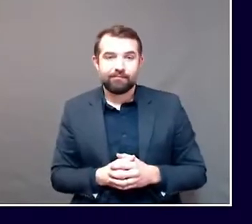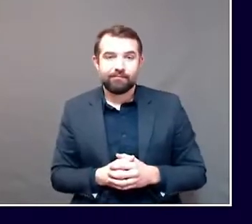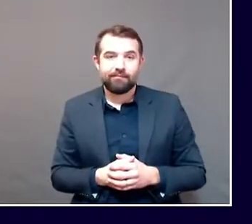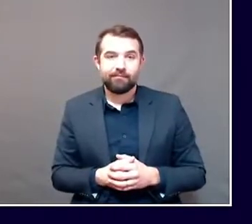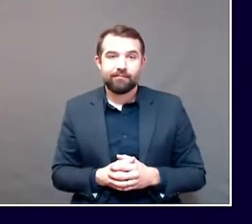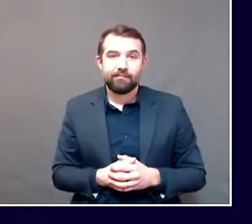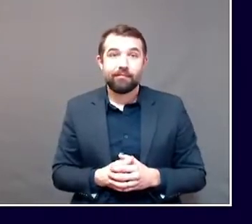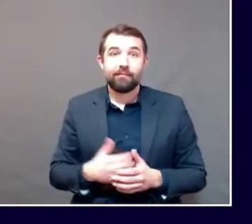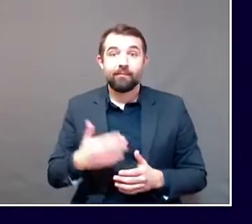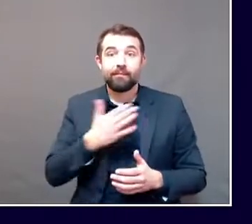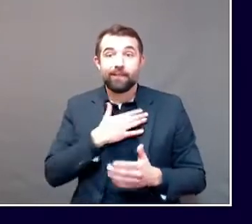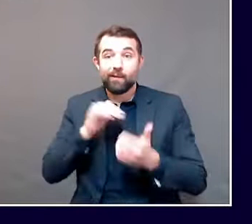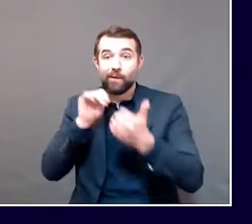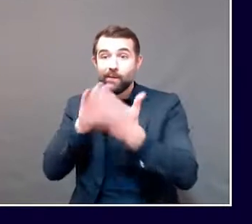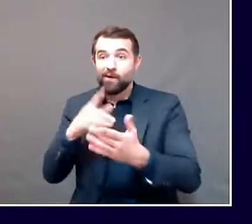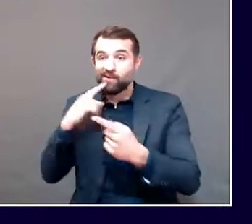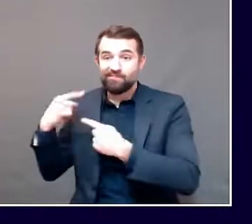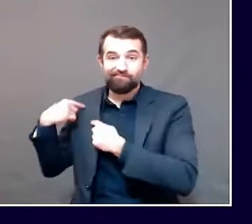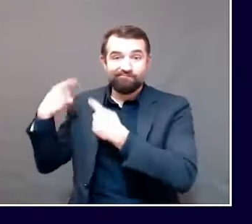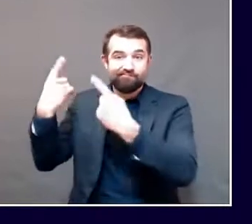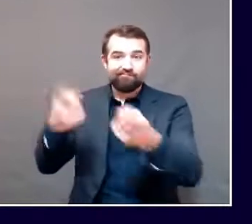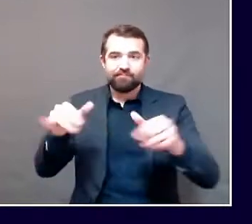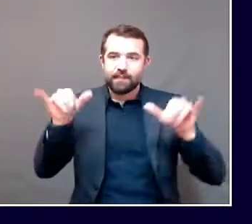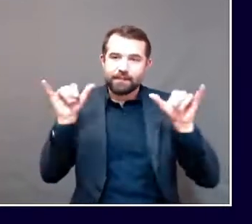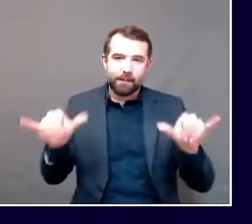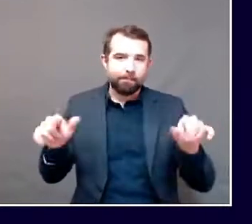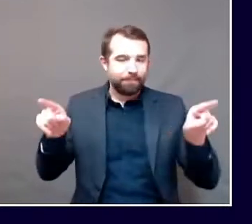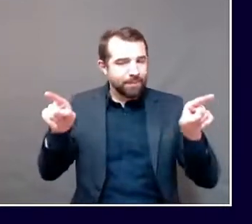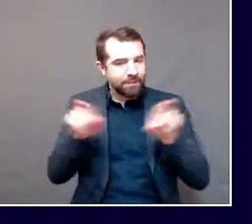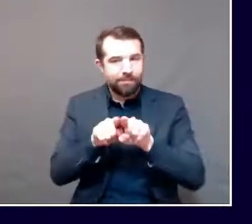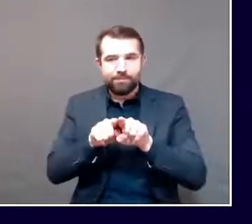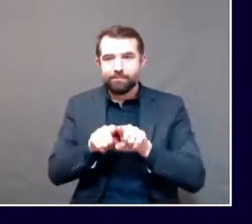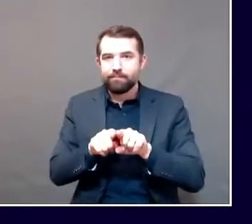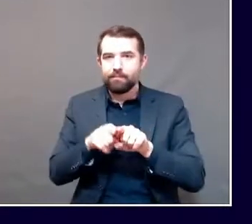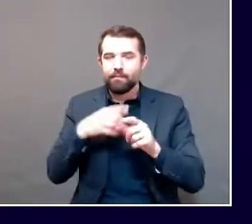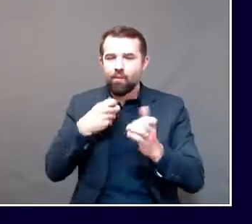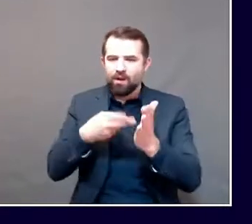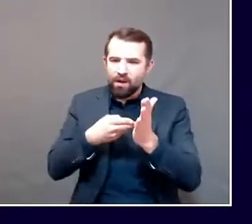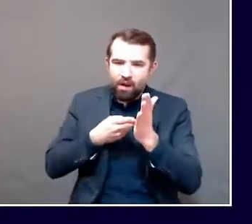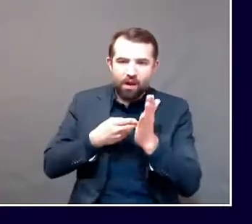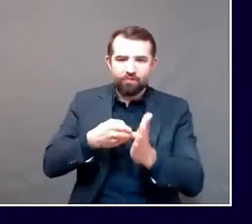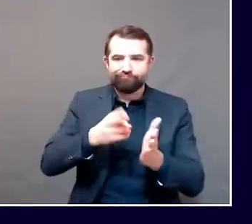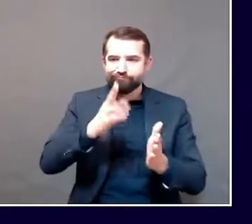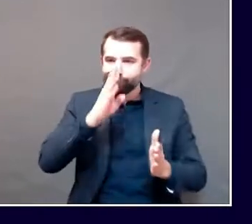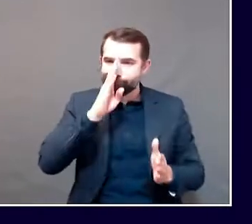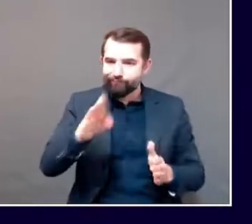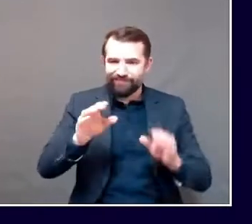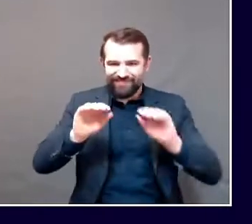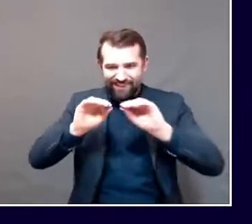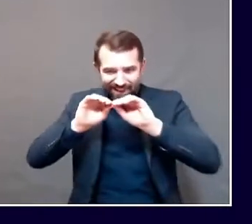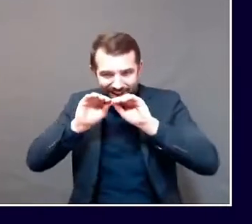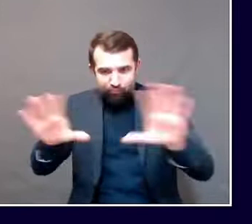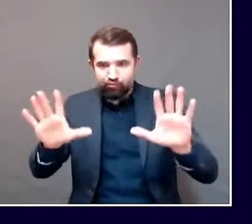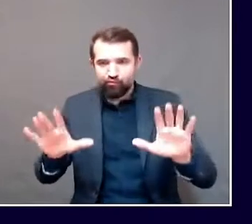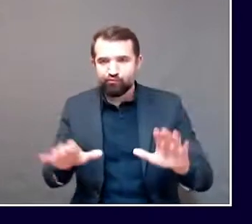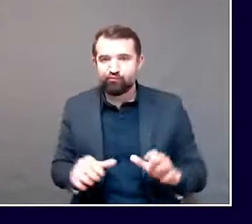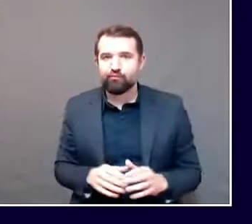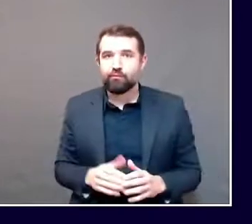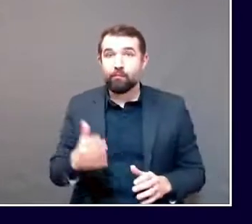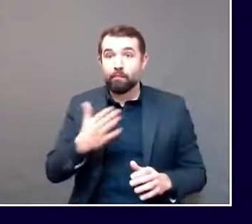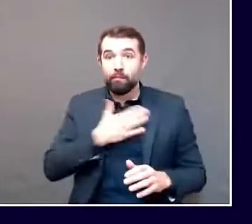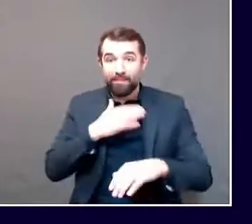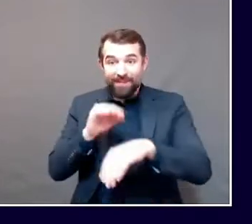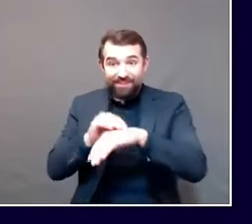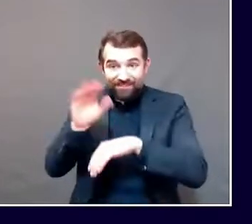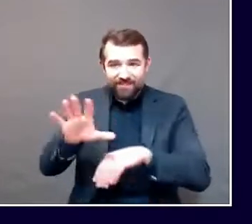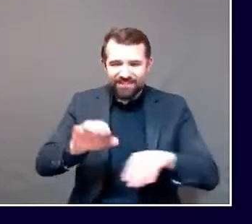all along has been to give people certainty when we give them advice. Right now, any pronouncement I make would not be